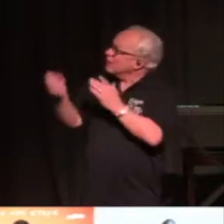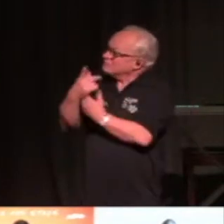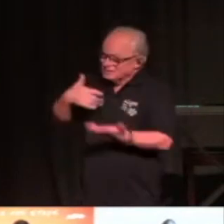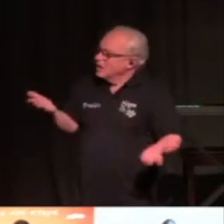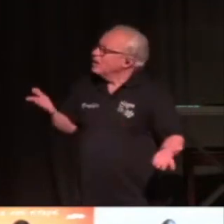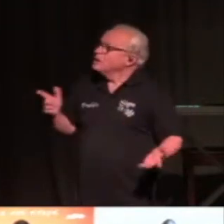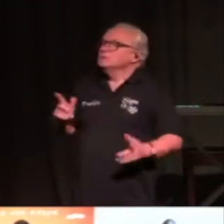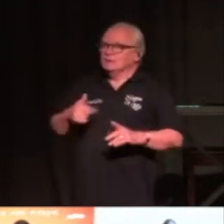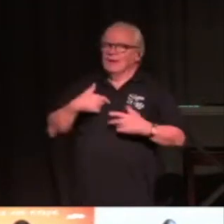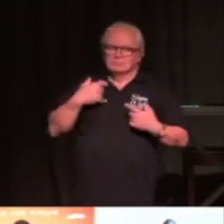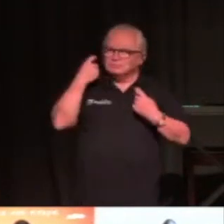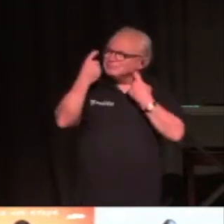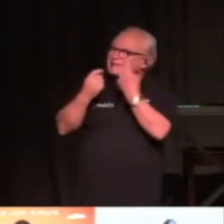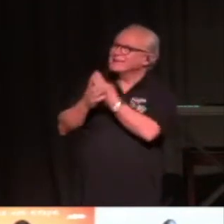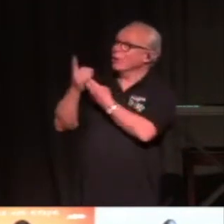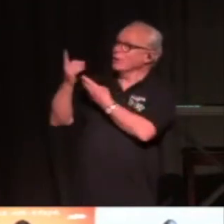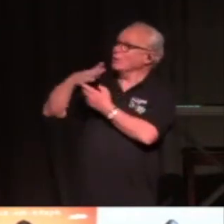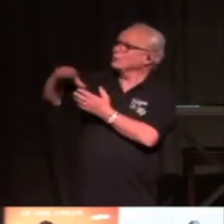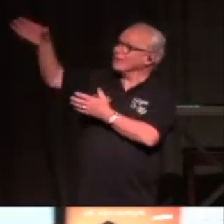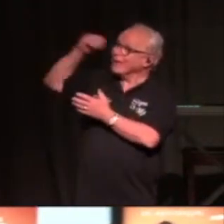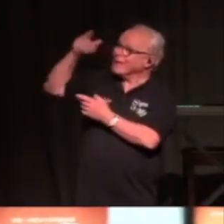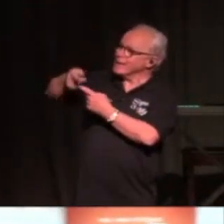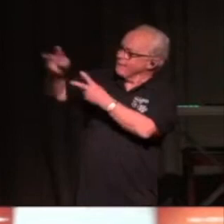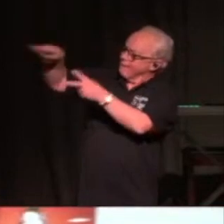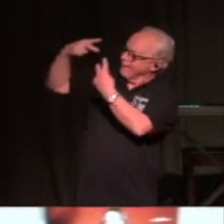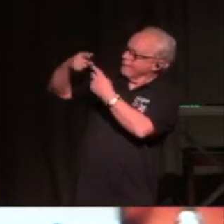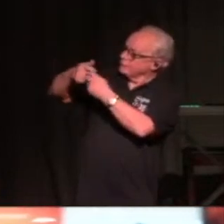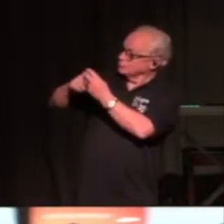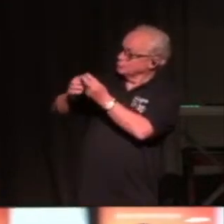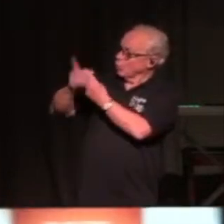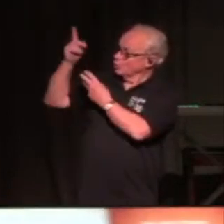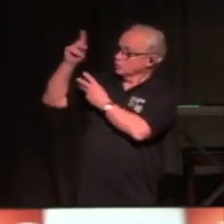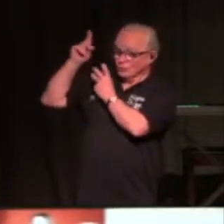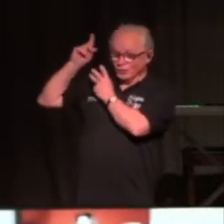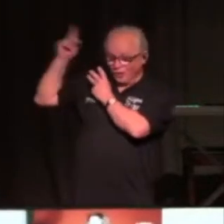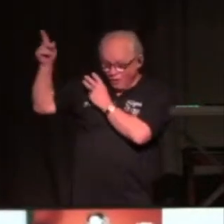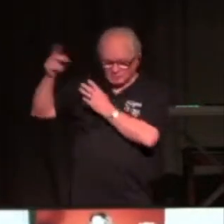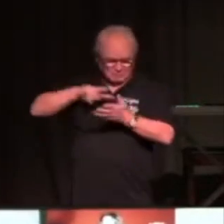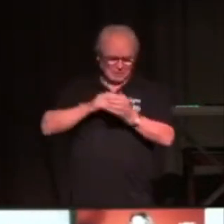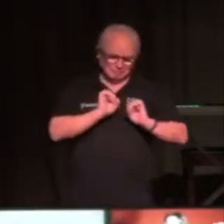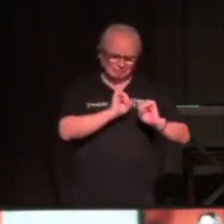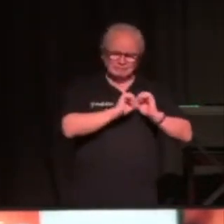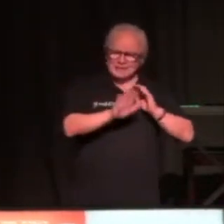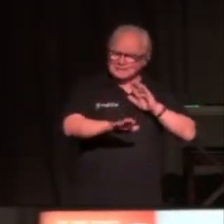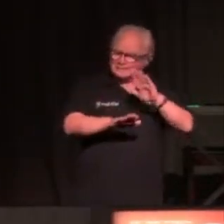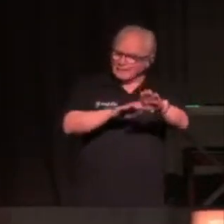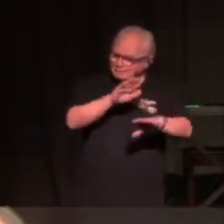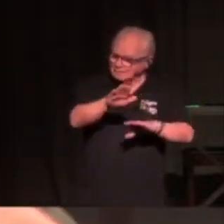And he starts to seek God and hear from the God who is actually ordering his steps. Okay, I want you to